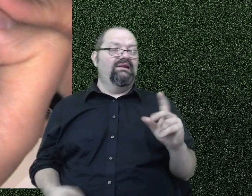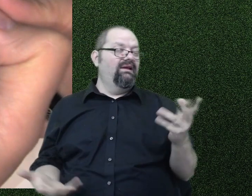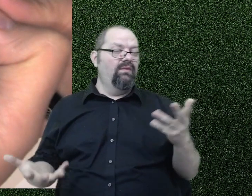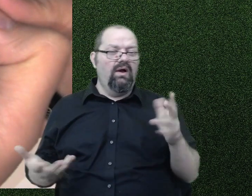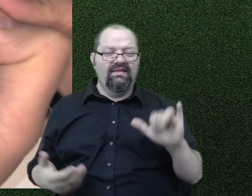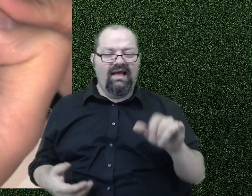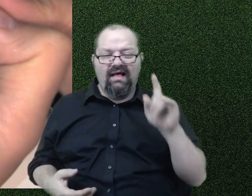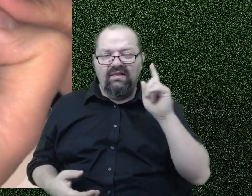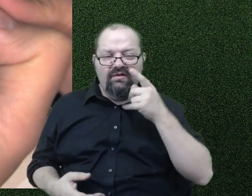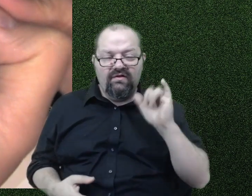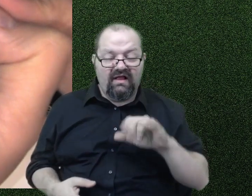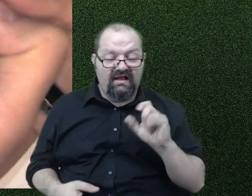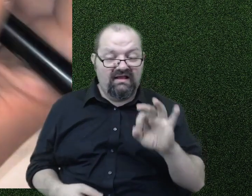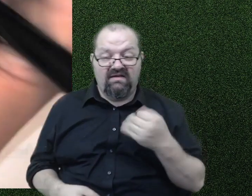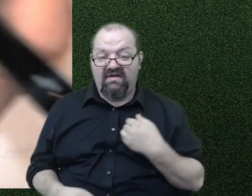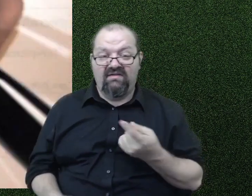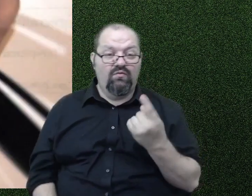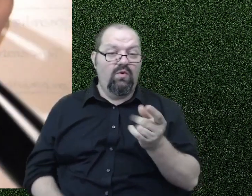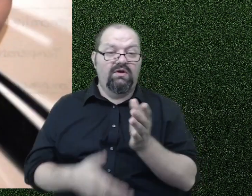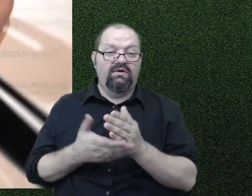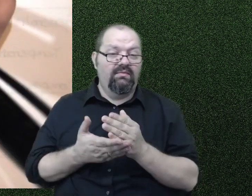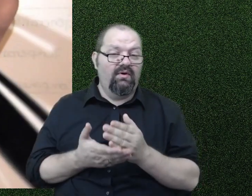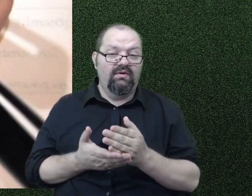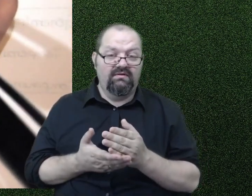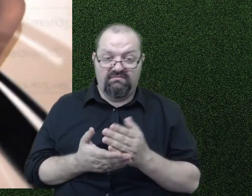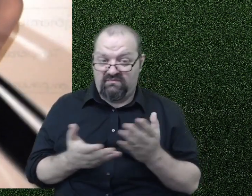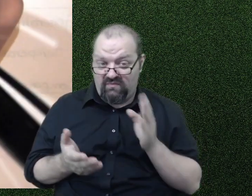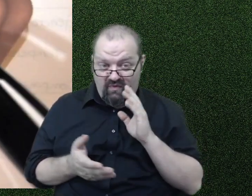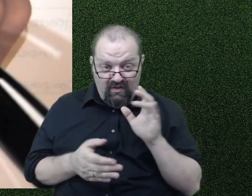What if our vector V had just 1 component?